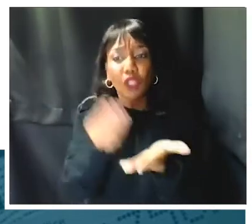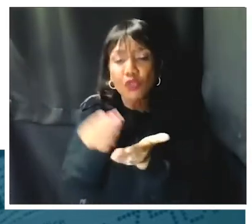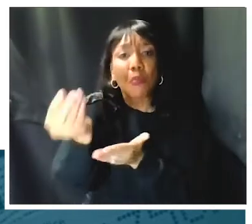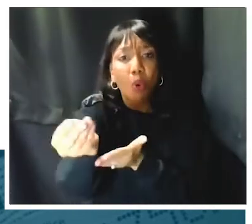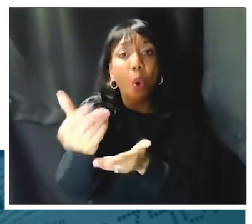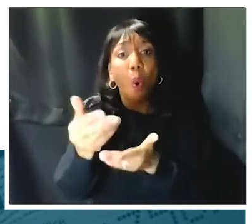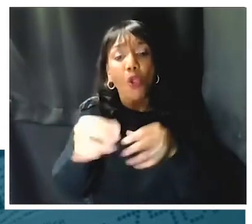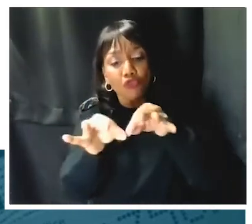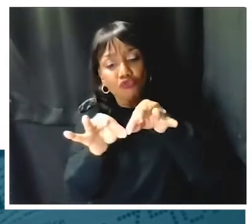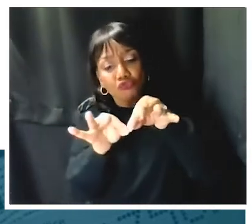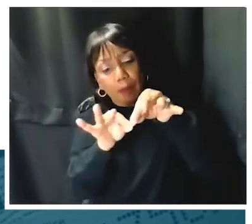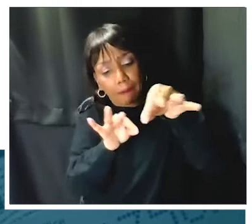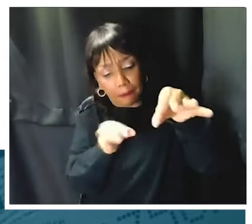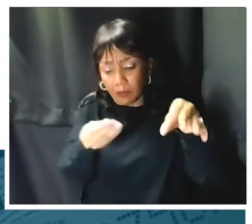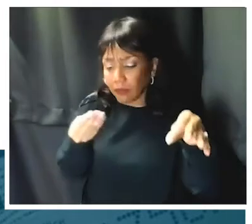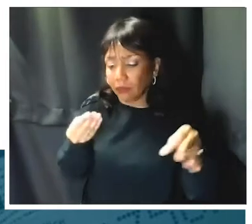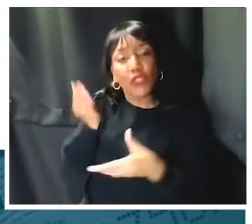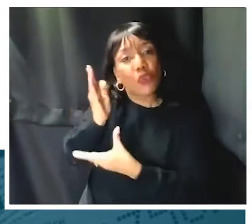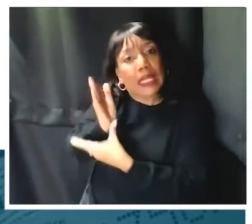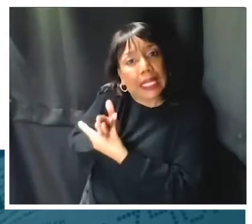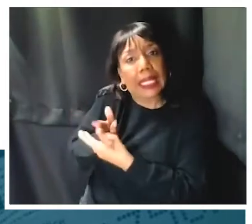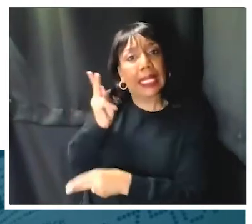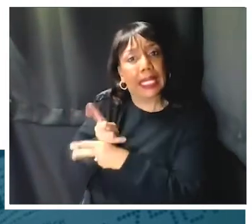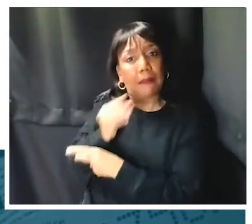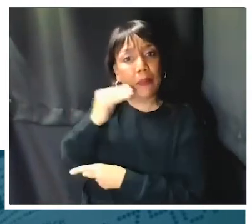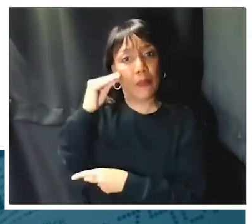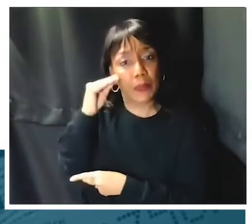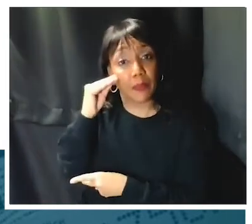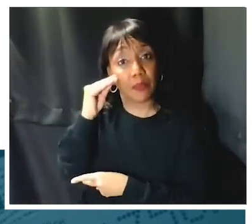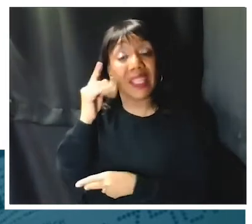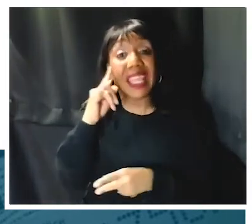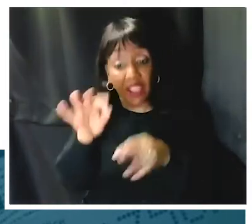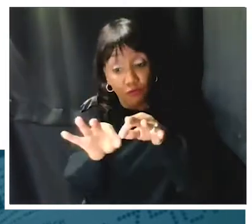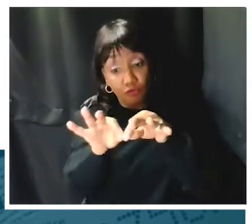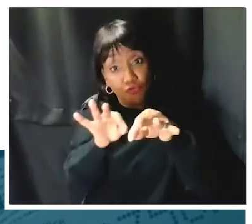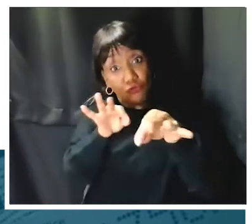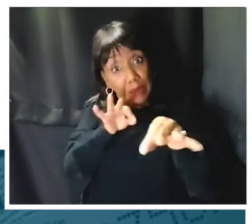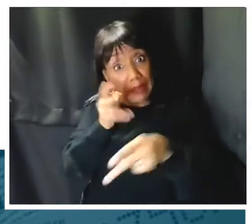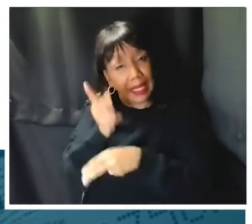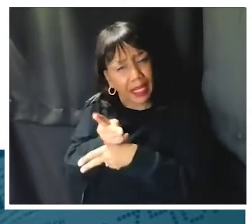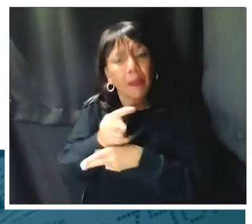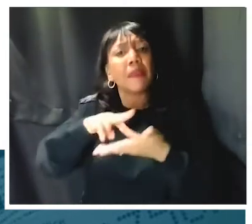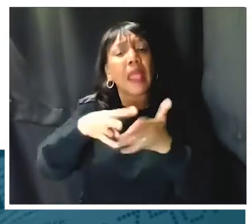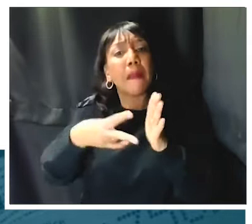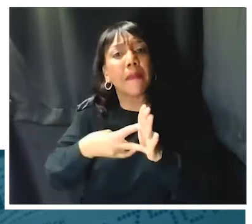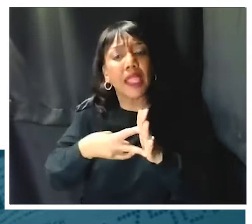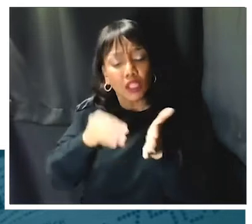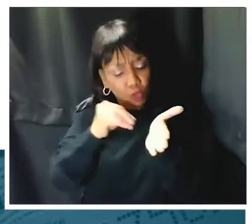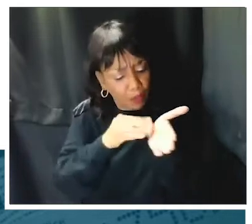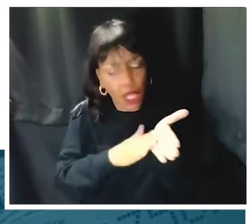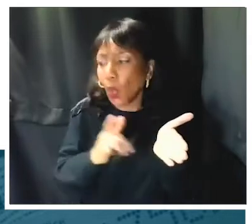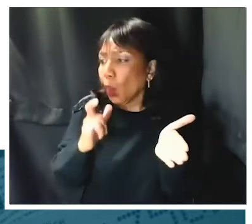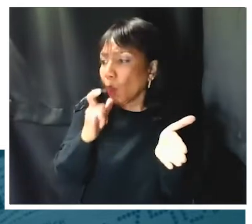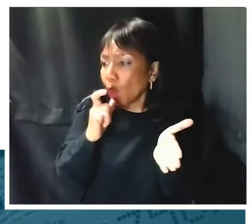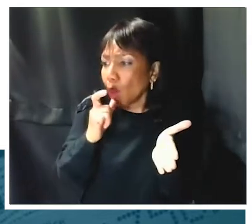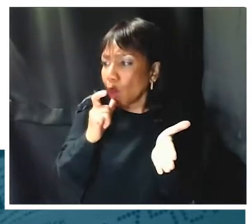off and keep for your records. If your receipt is one that you can tear off, make sure you add who